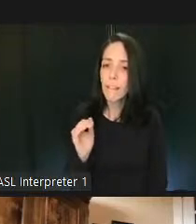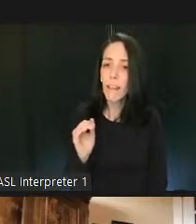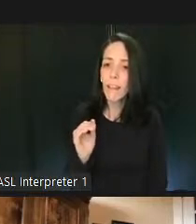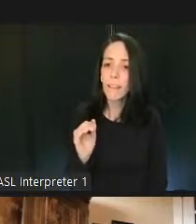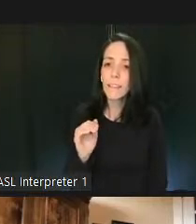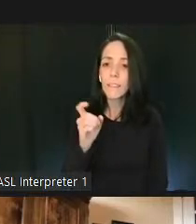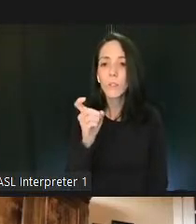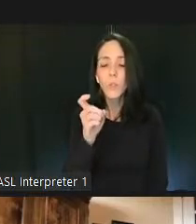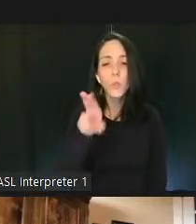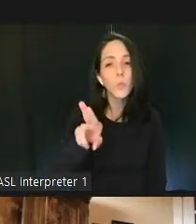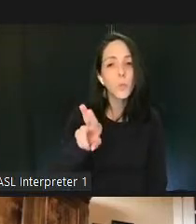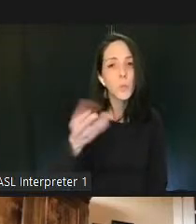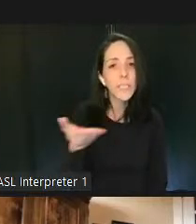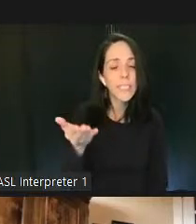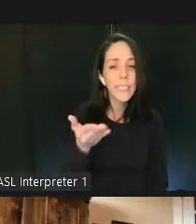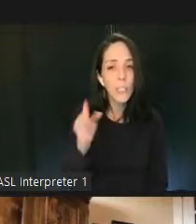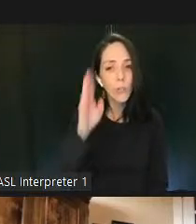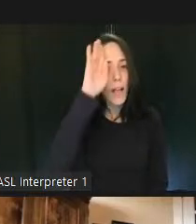I'm here.